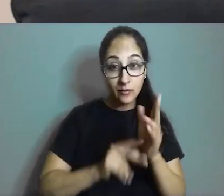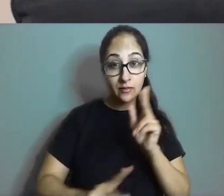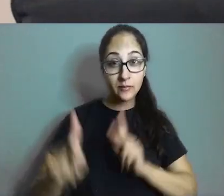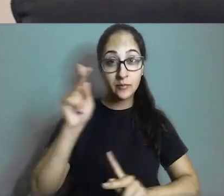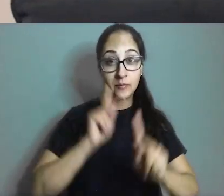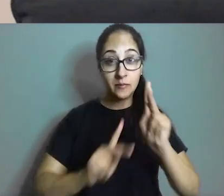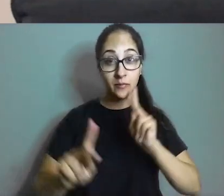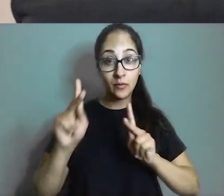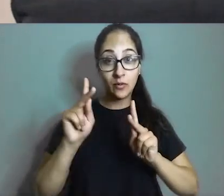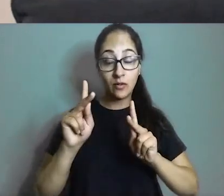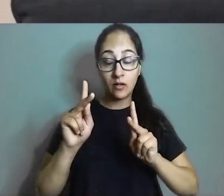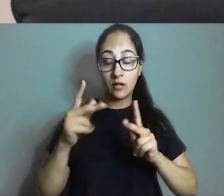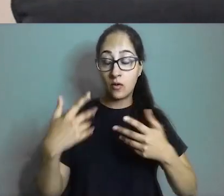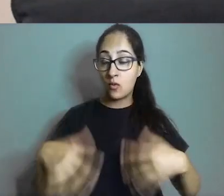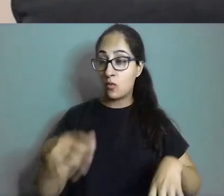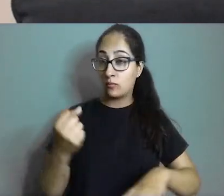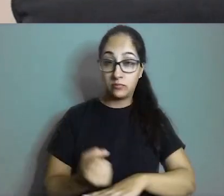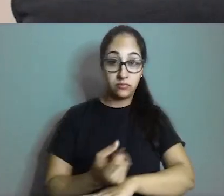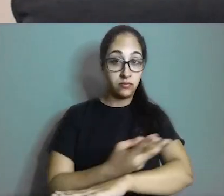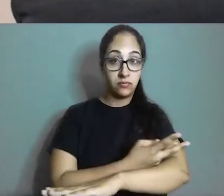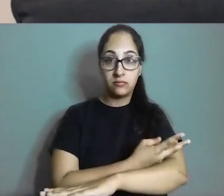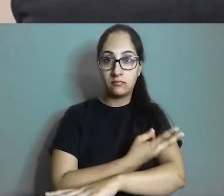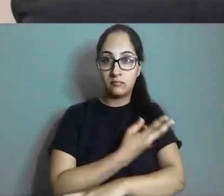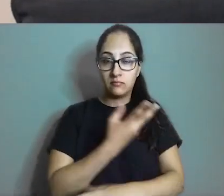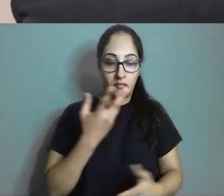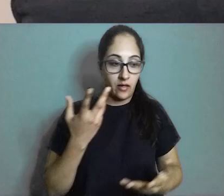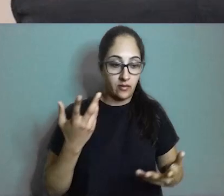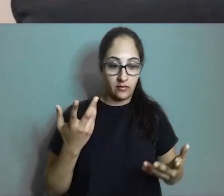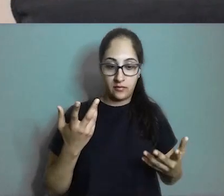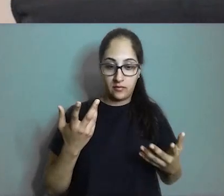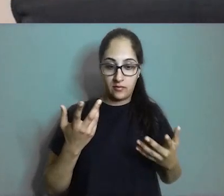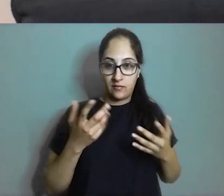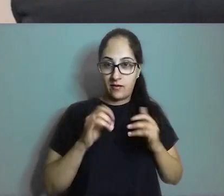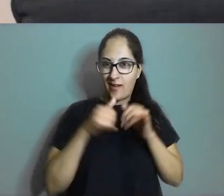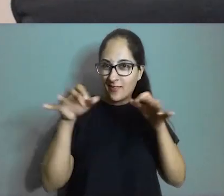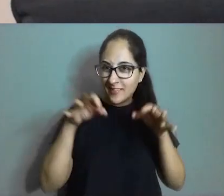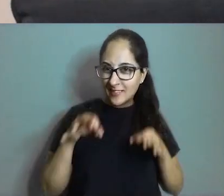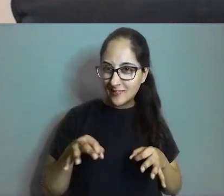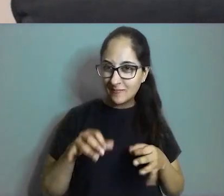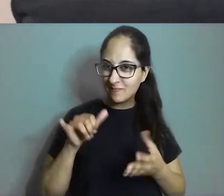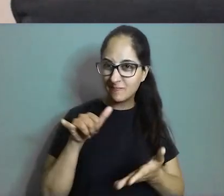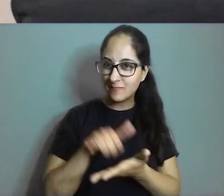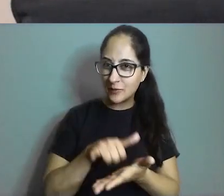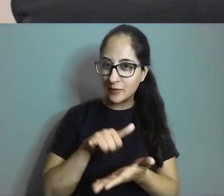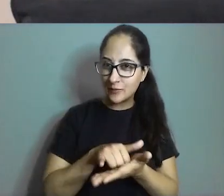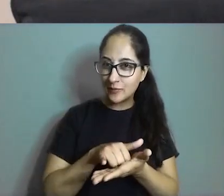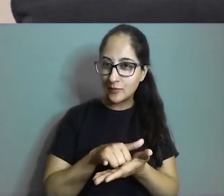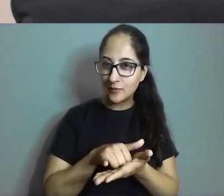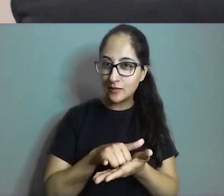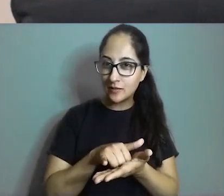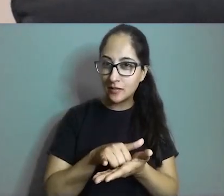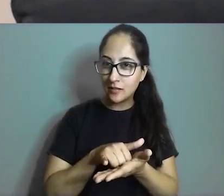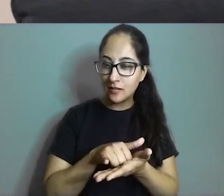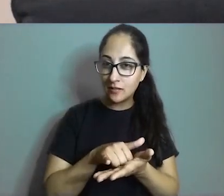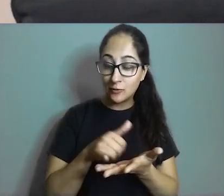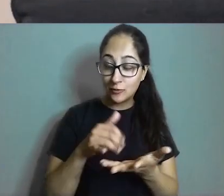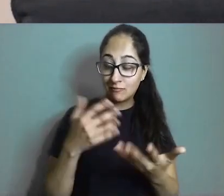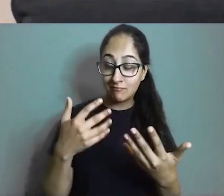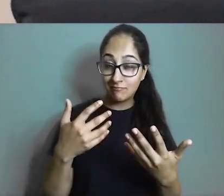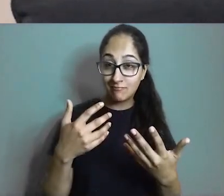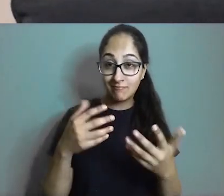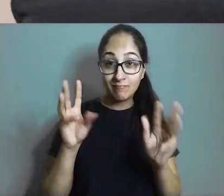also being streamed to, 250,000 people around the world. I mean, there's no way that you